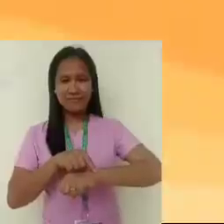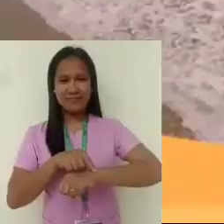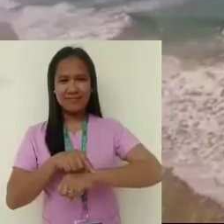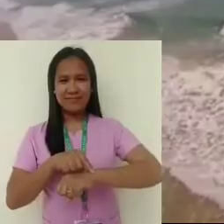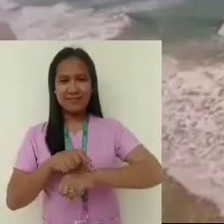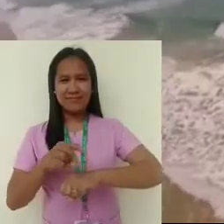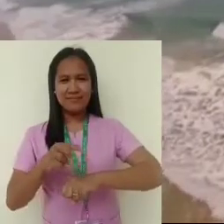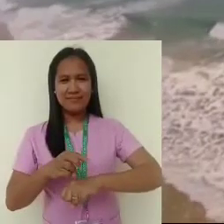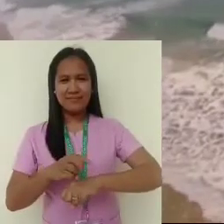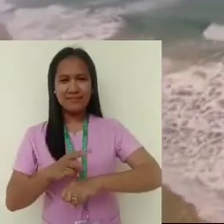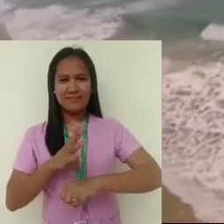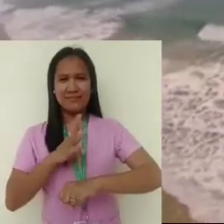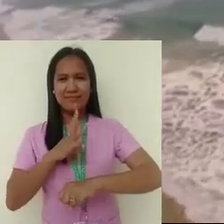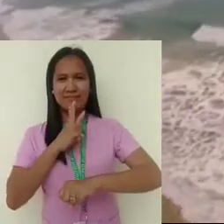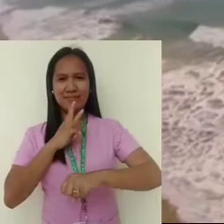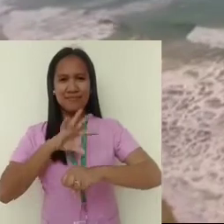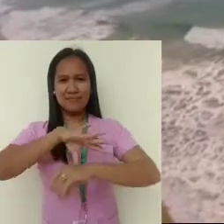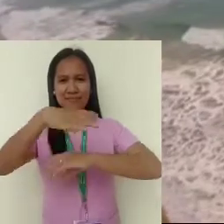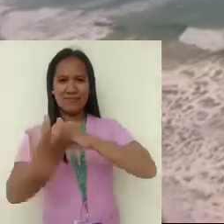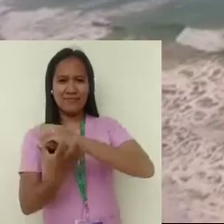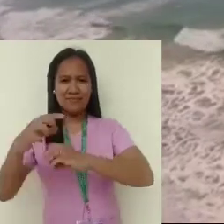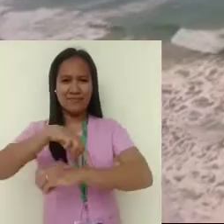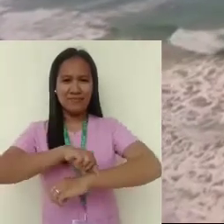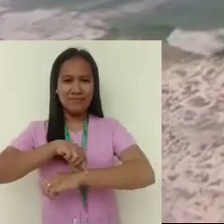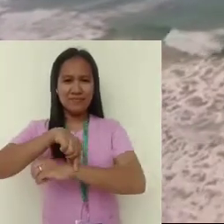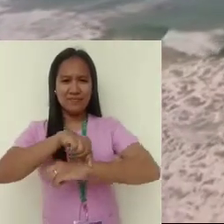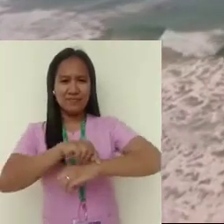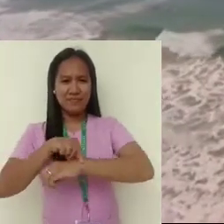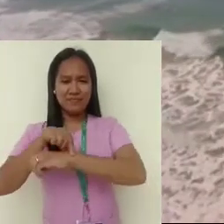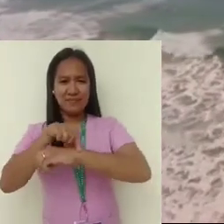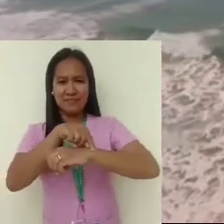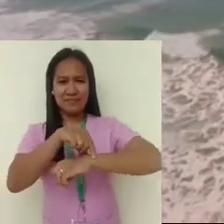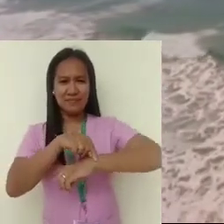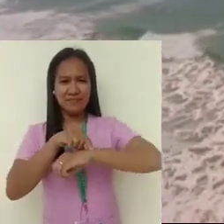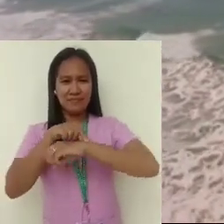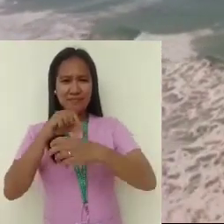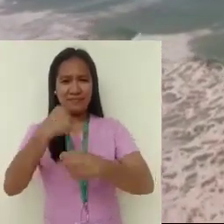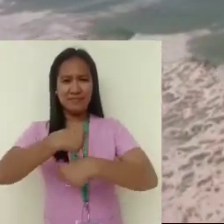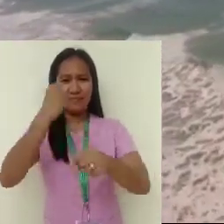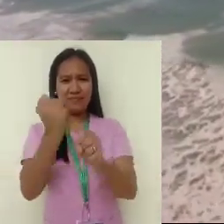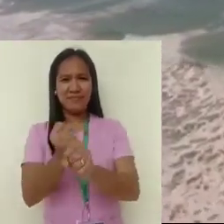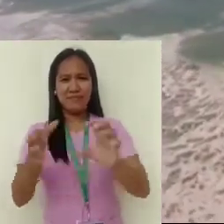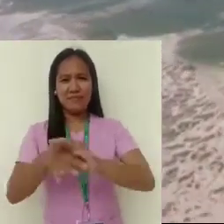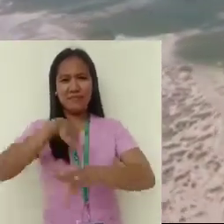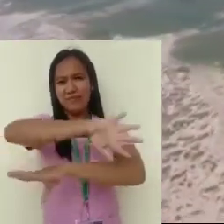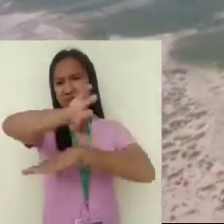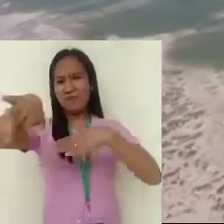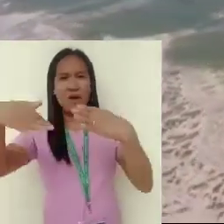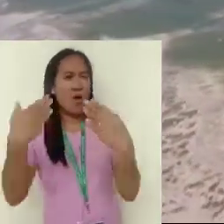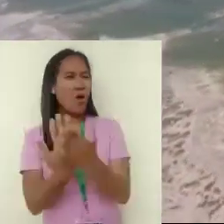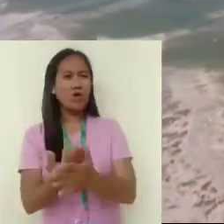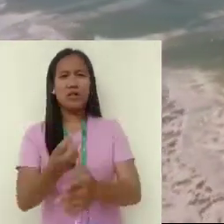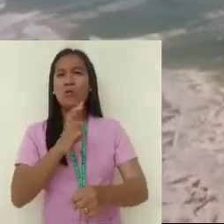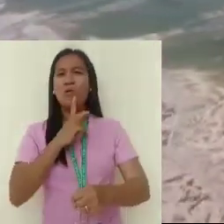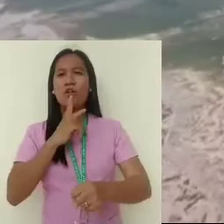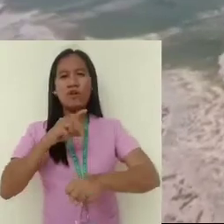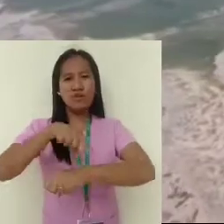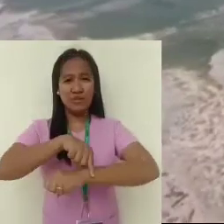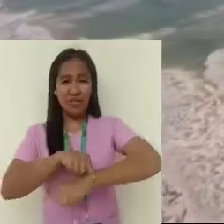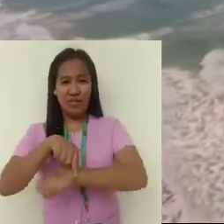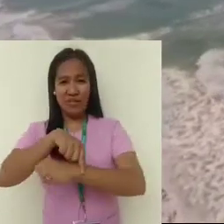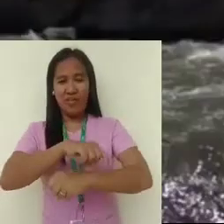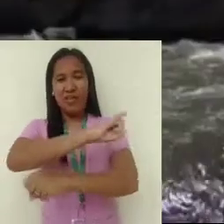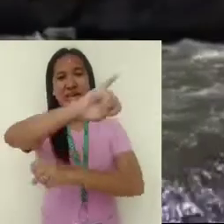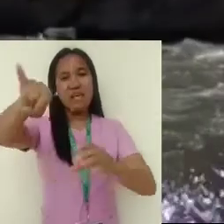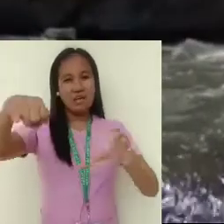The hydrosphere is made up of all the waters of the Earth. This includes rivers,